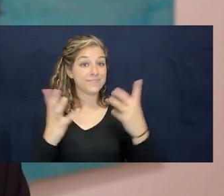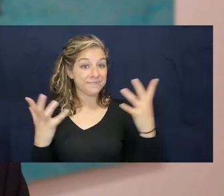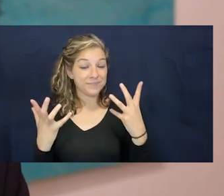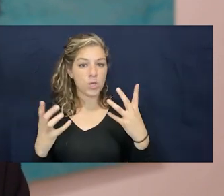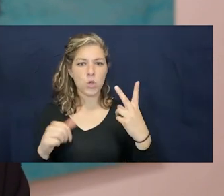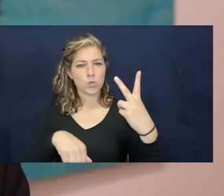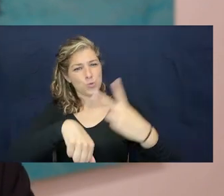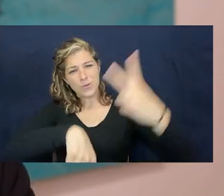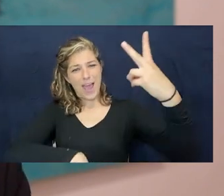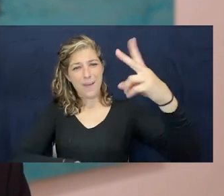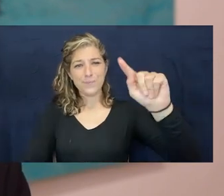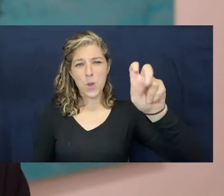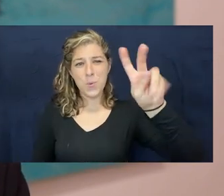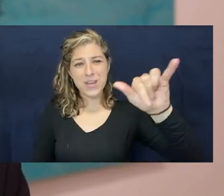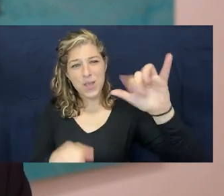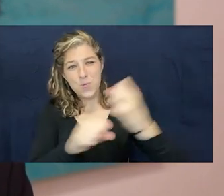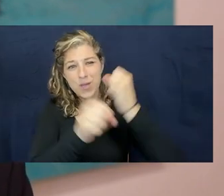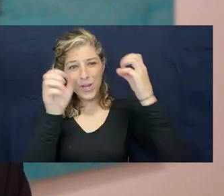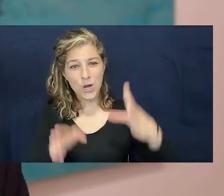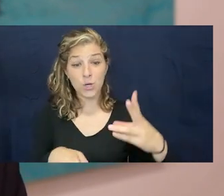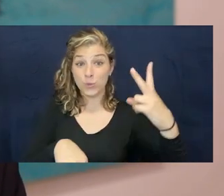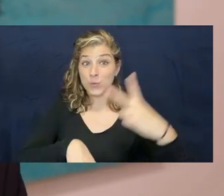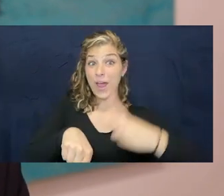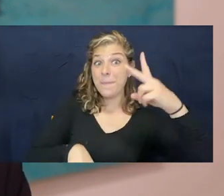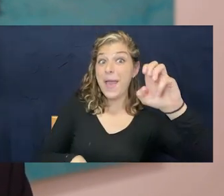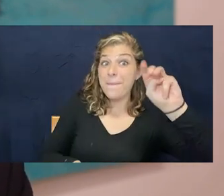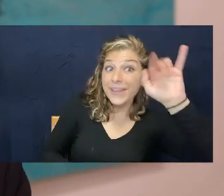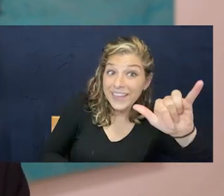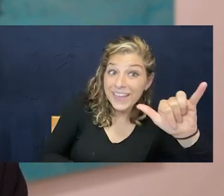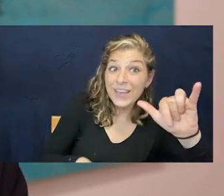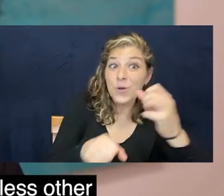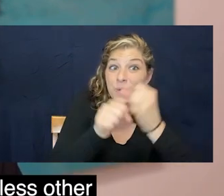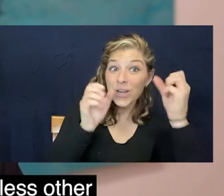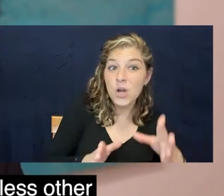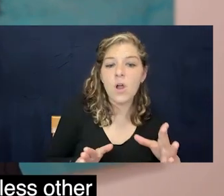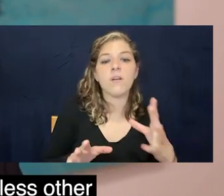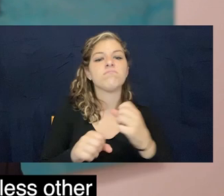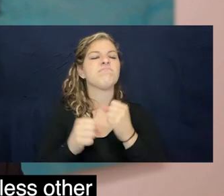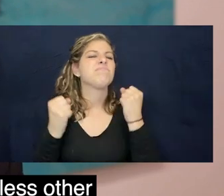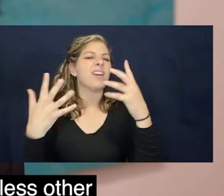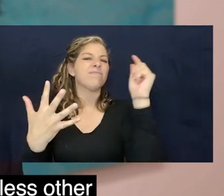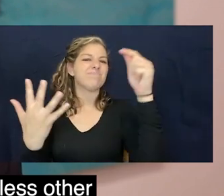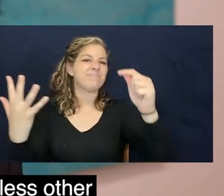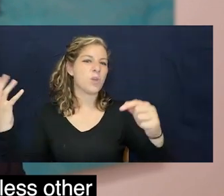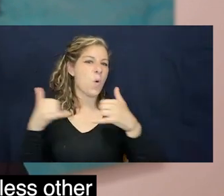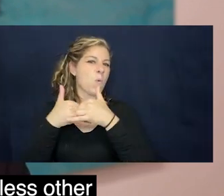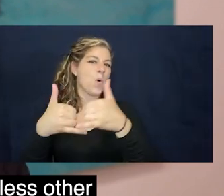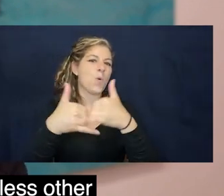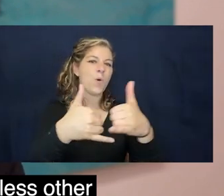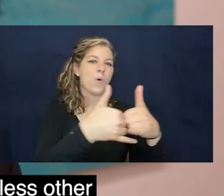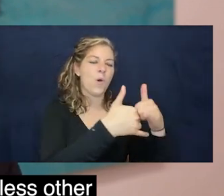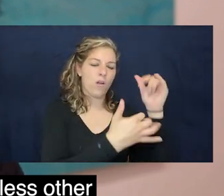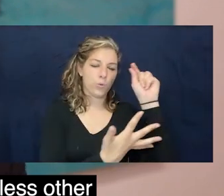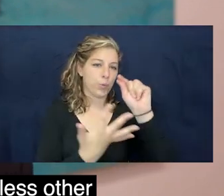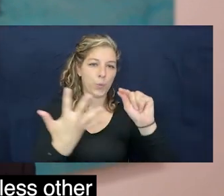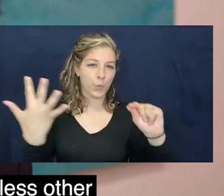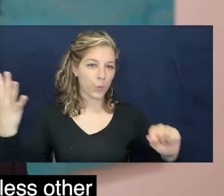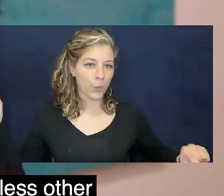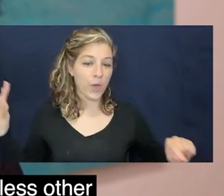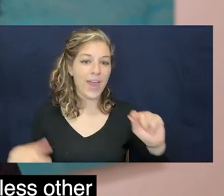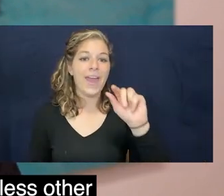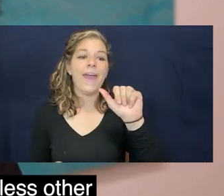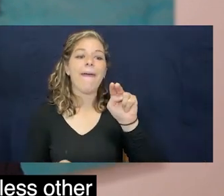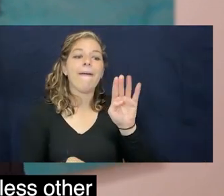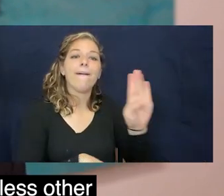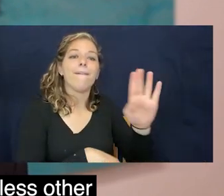help us. And here to start us off is two-time Tony Award winner, two-time Emmy Award winner, and recipient of countless